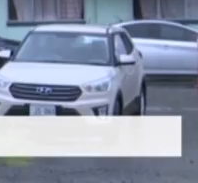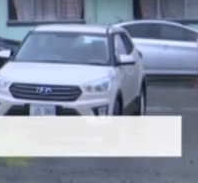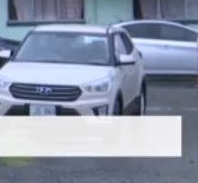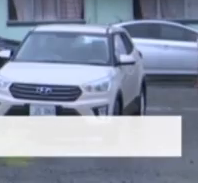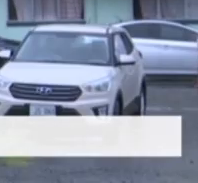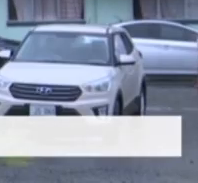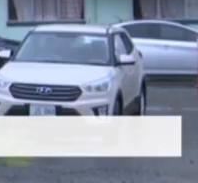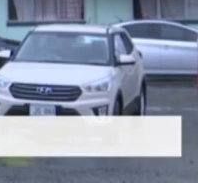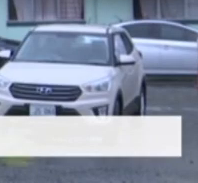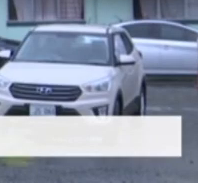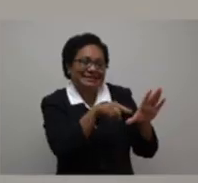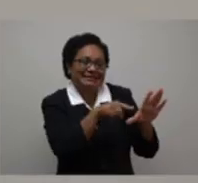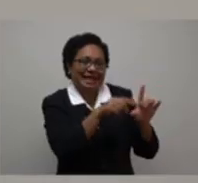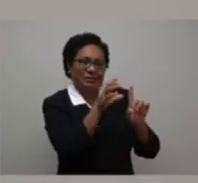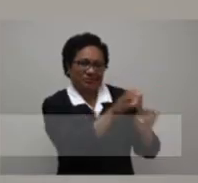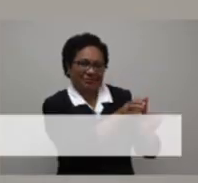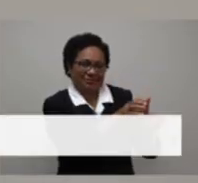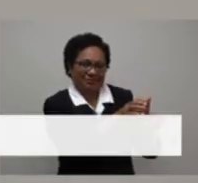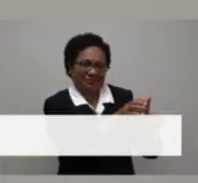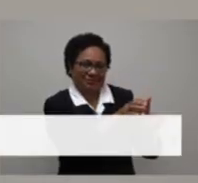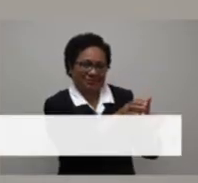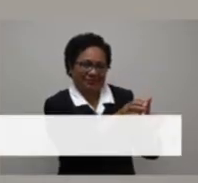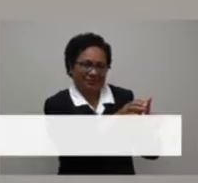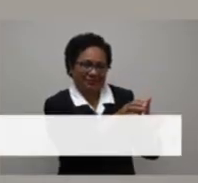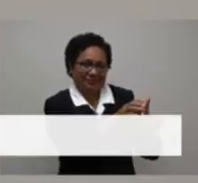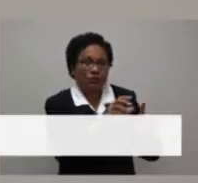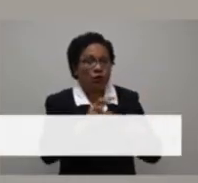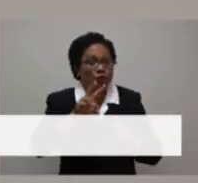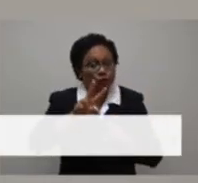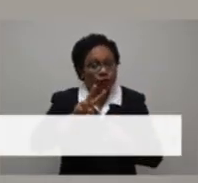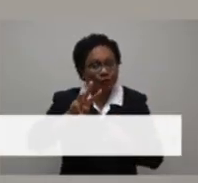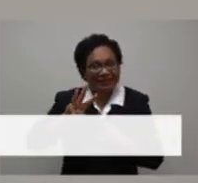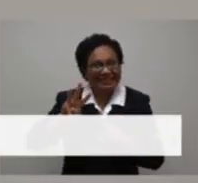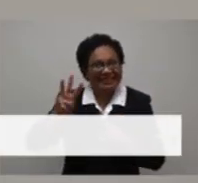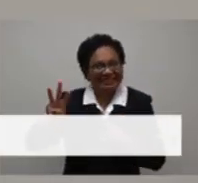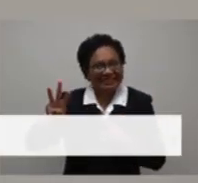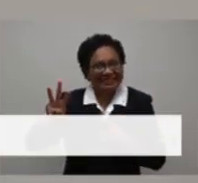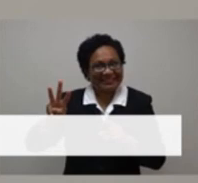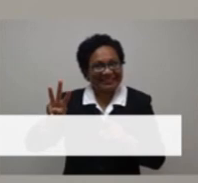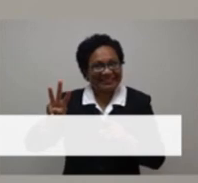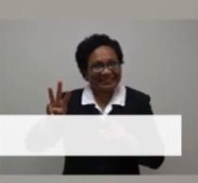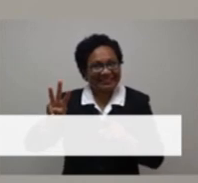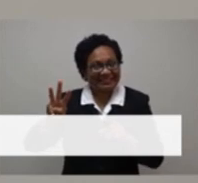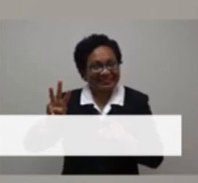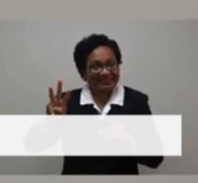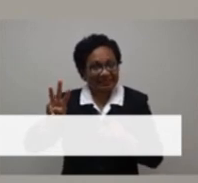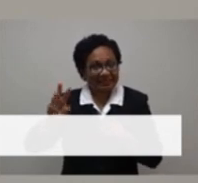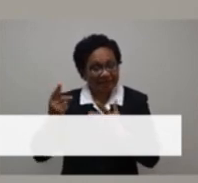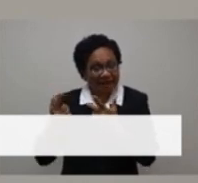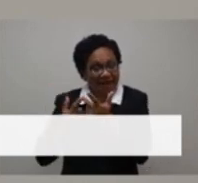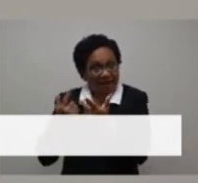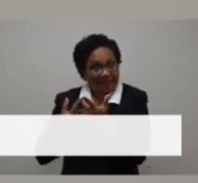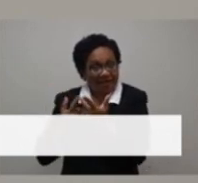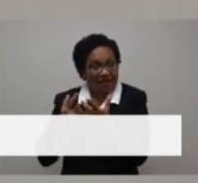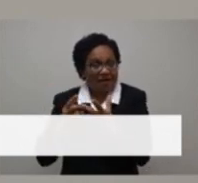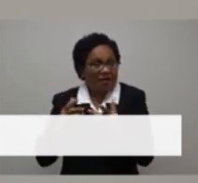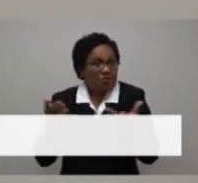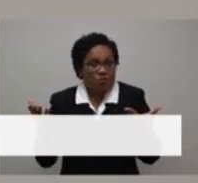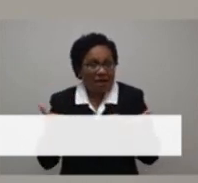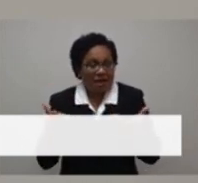a facility. The remaining 233 cases are from the